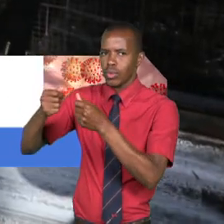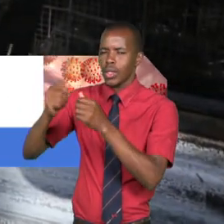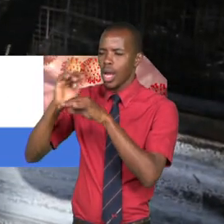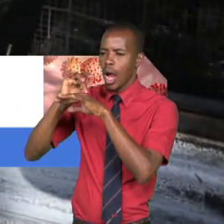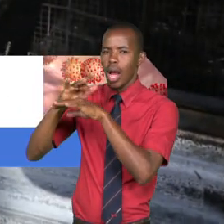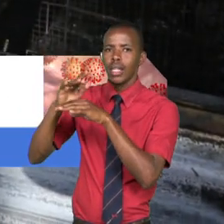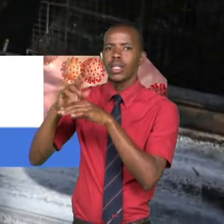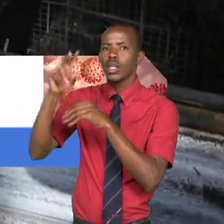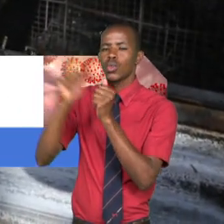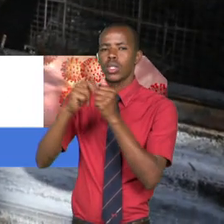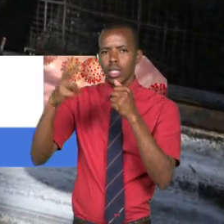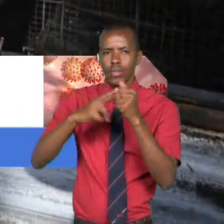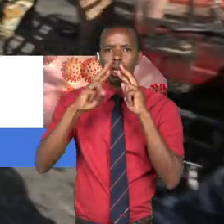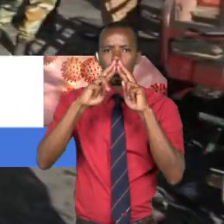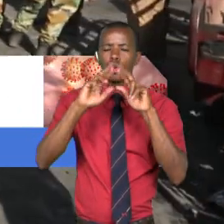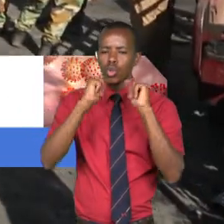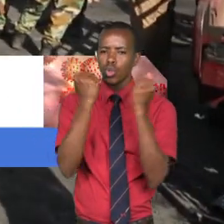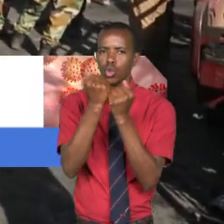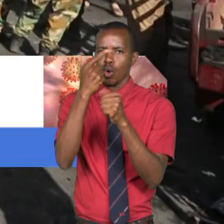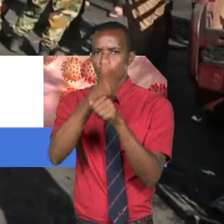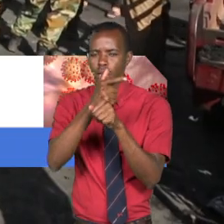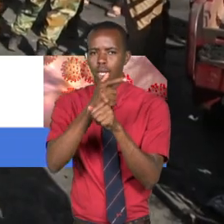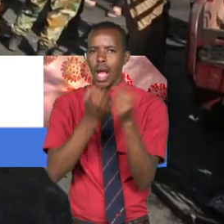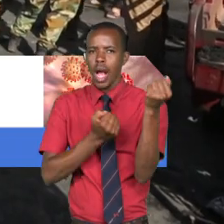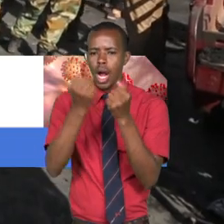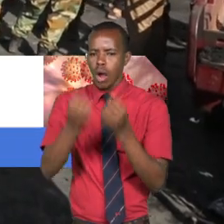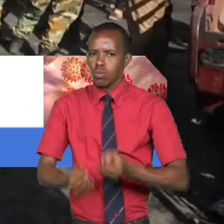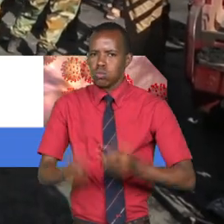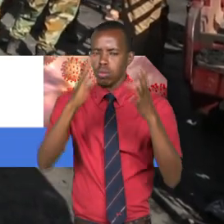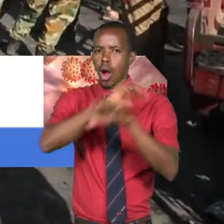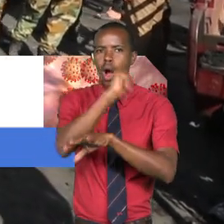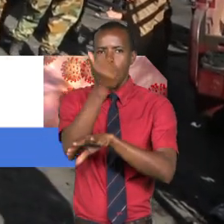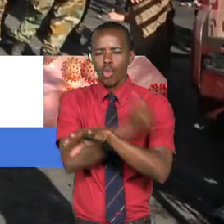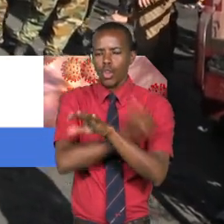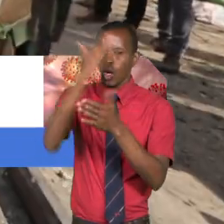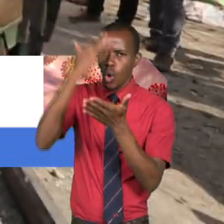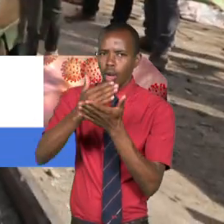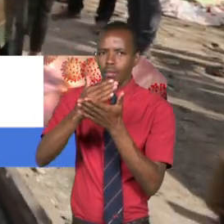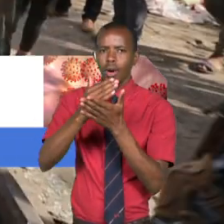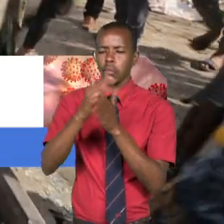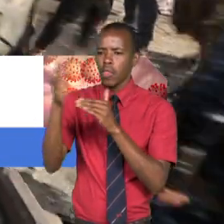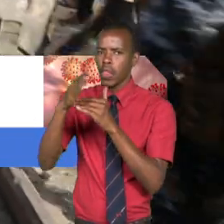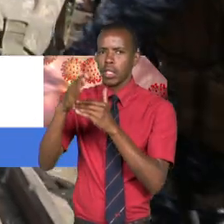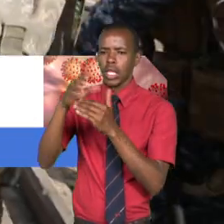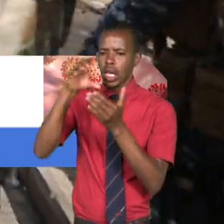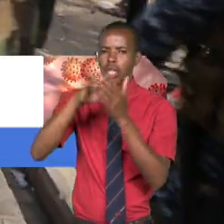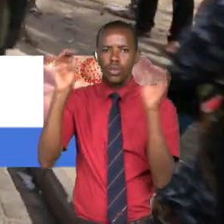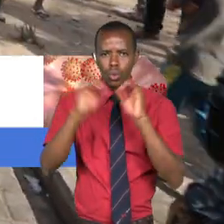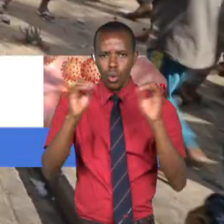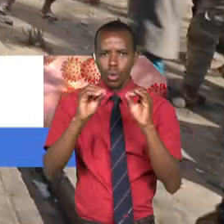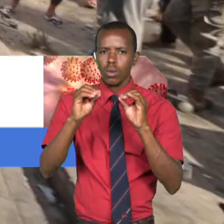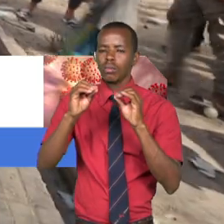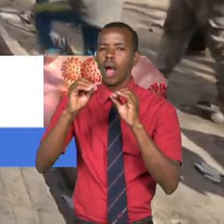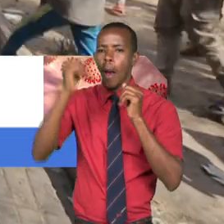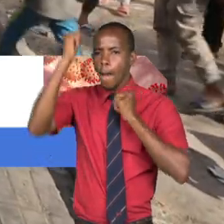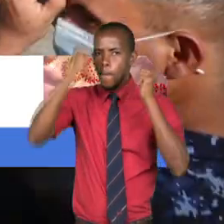2017. But despite reports on social media of a car bomb, the authorities did not immediately confirm that Thursday's blast was an attack. The military